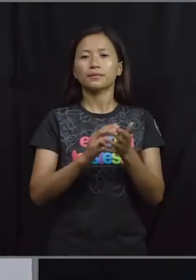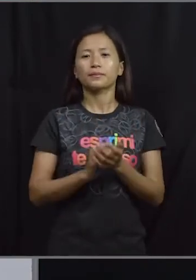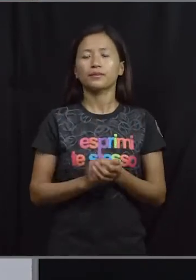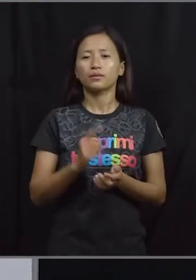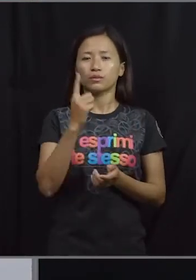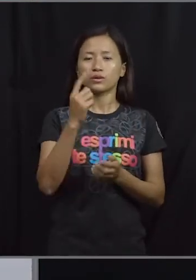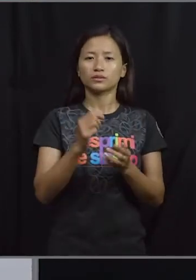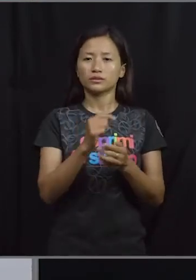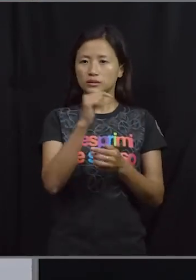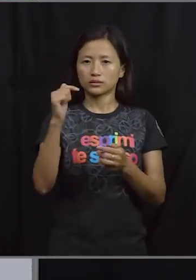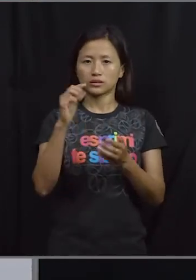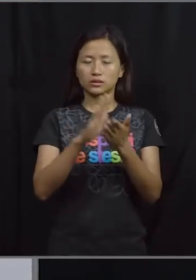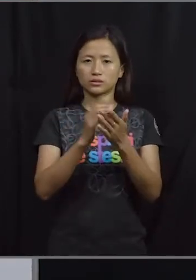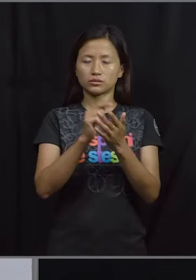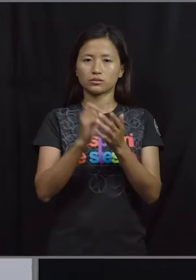M12.